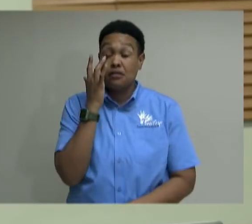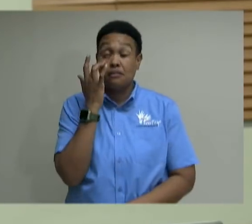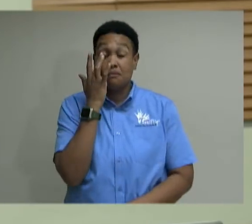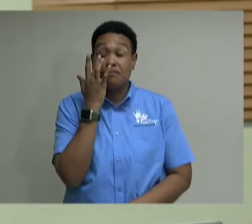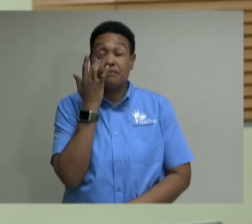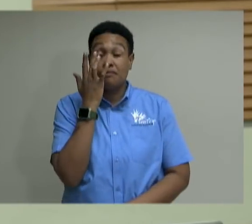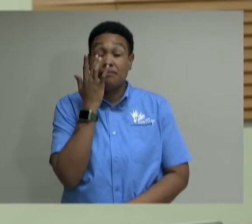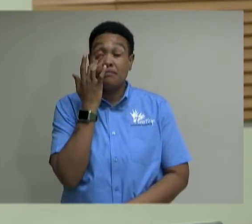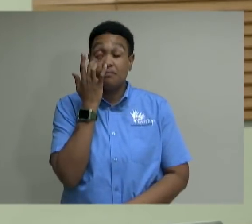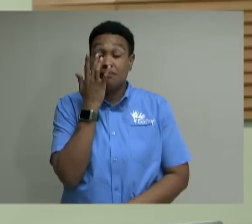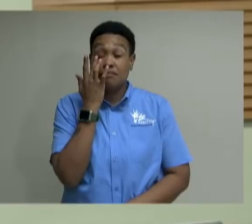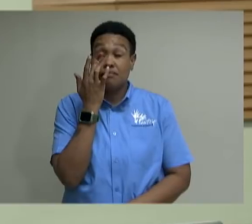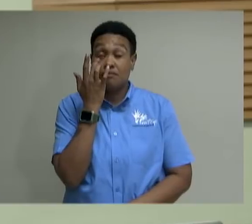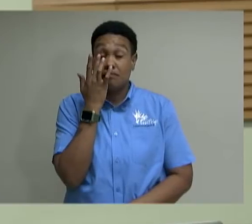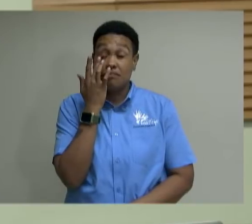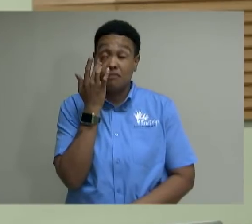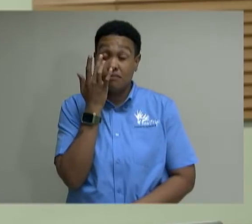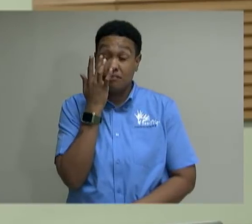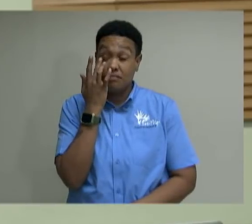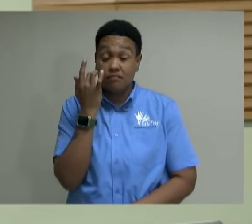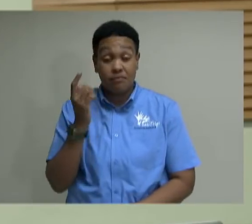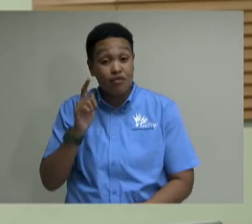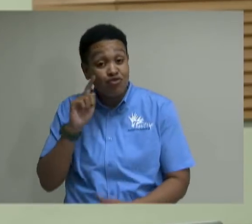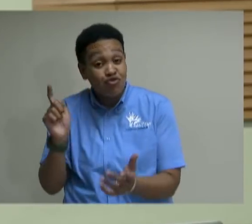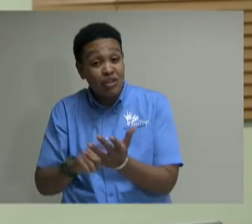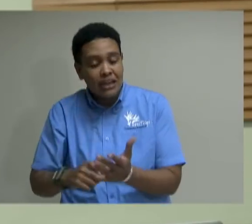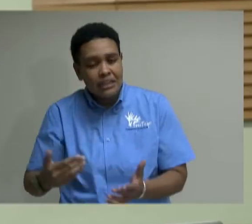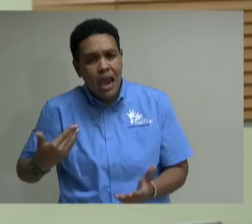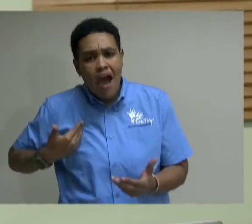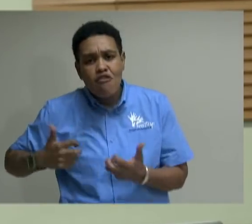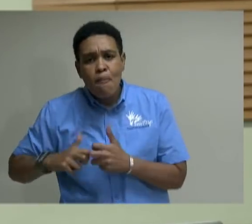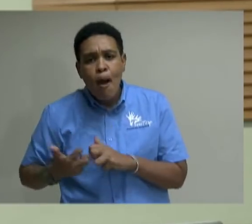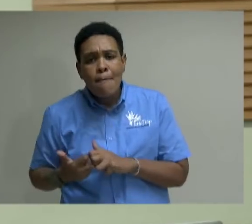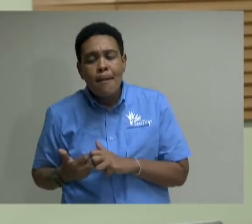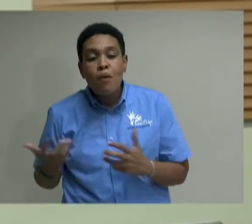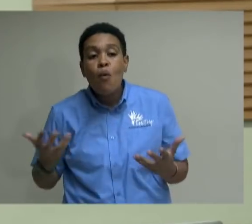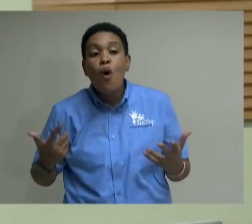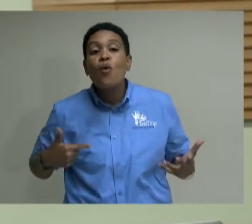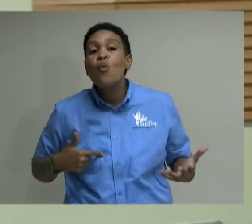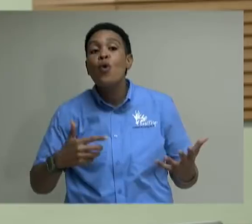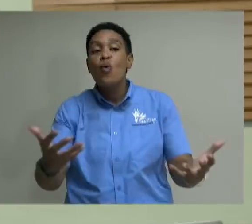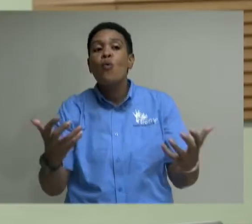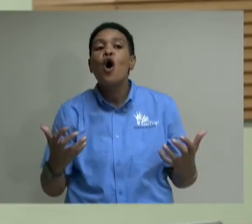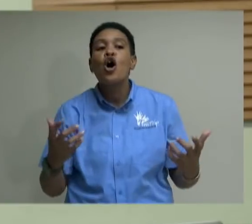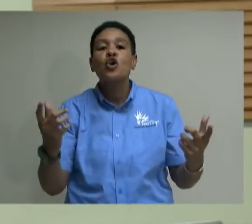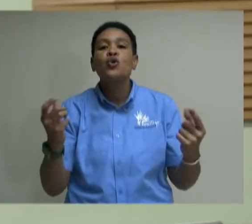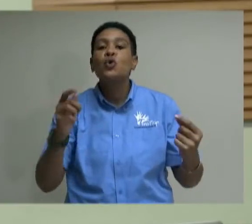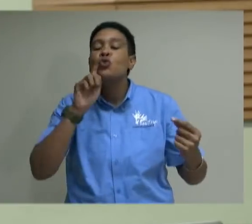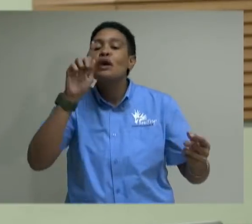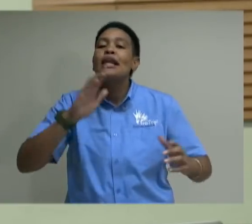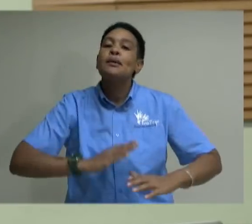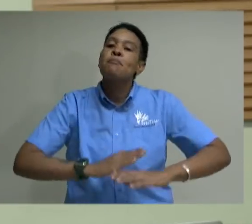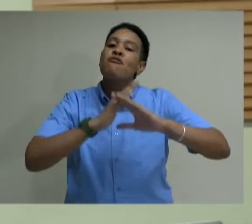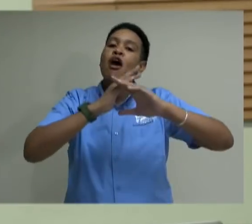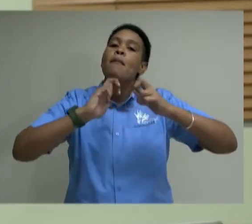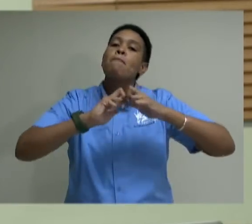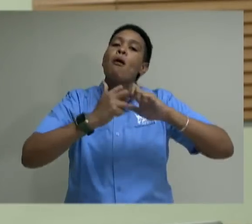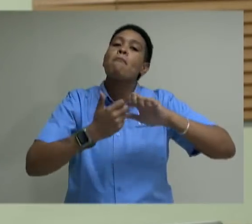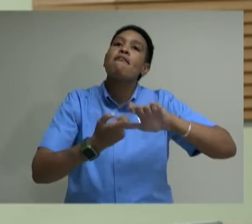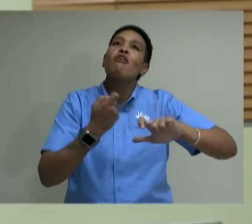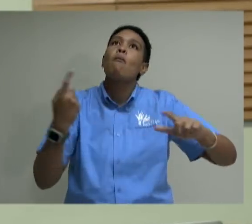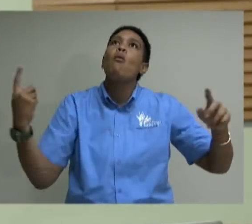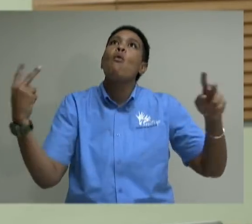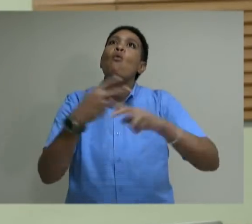a recognition that there is a problem, and what it is that we want to do is to prevent that problem from